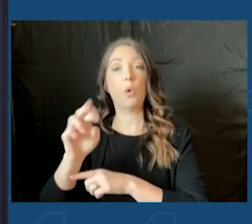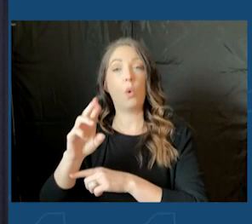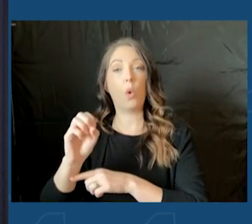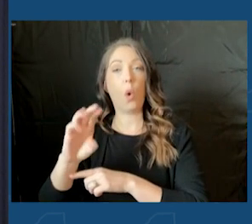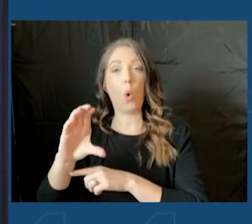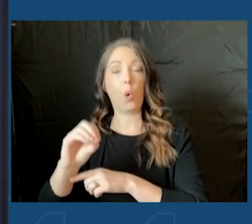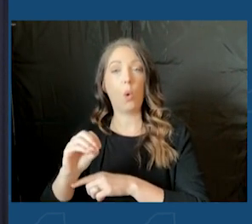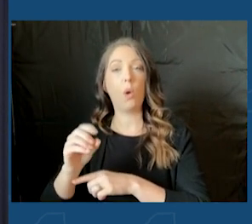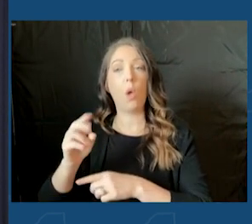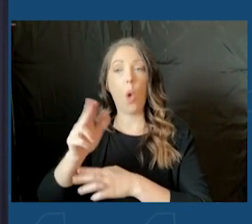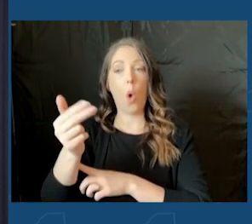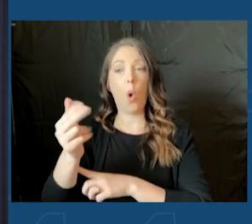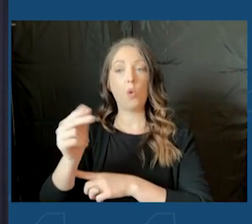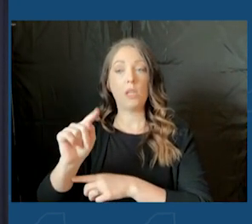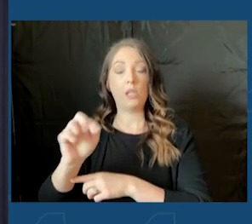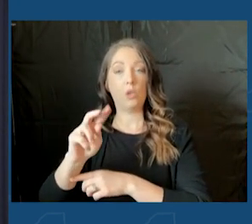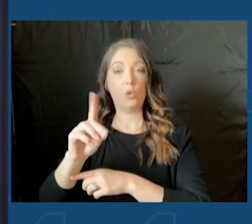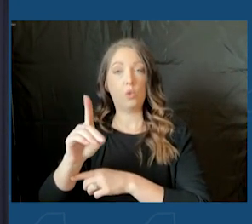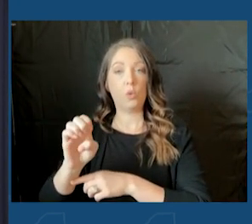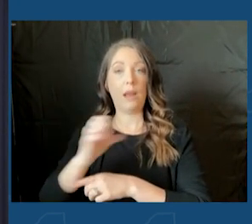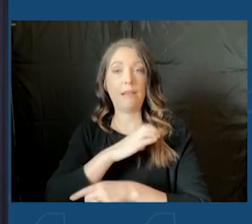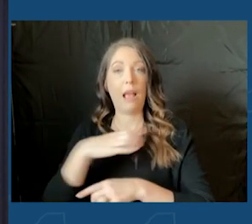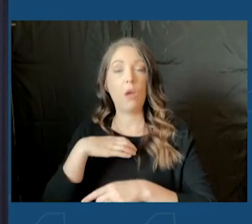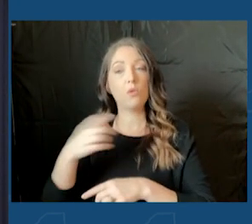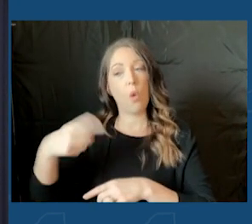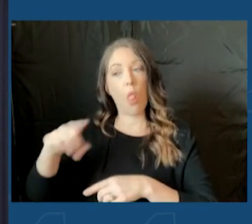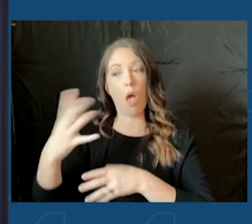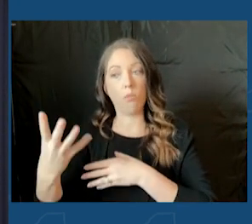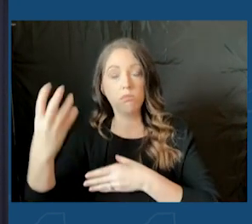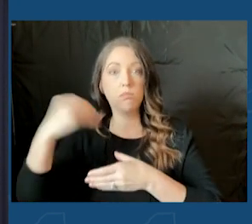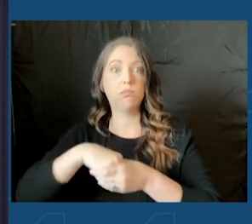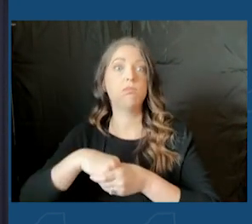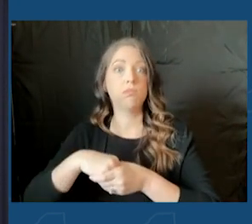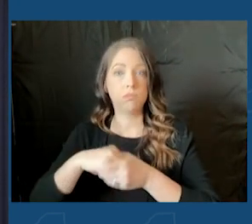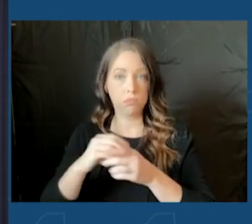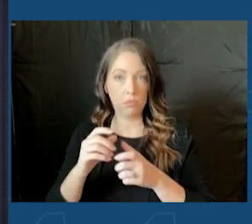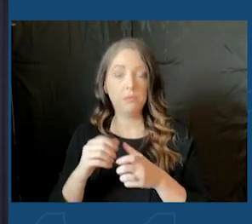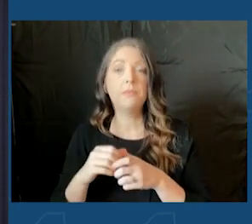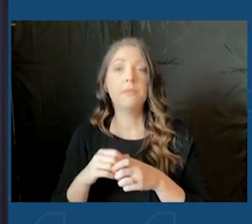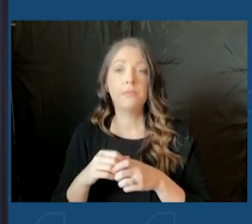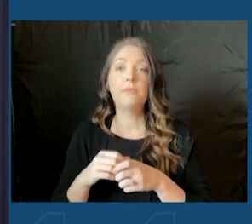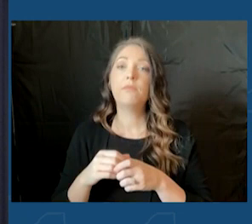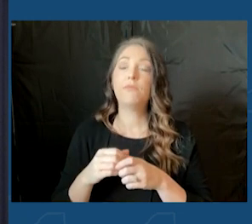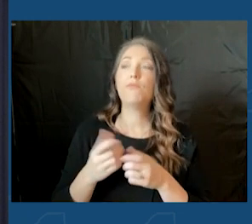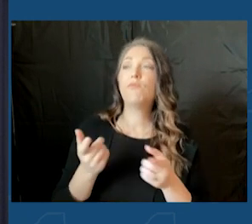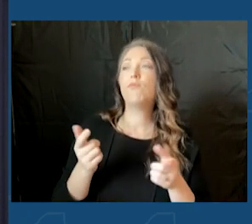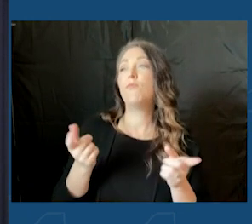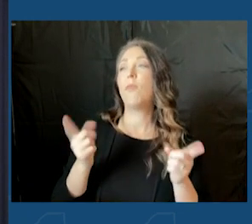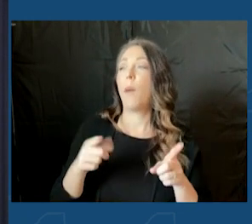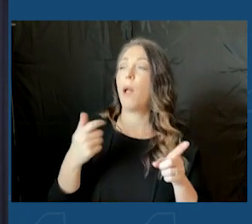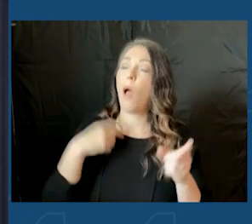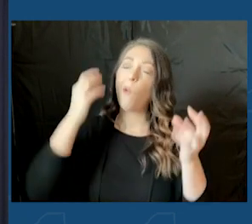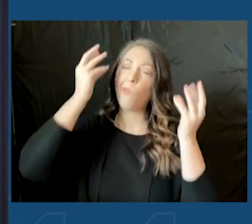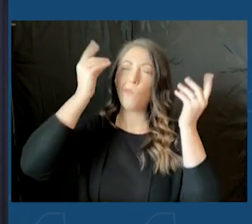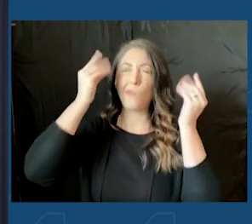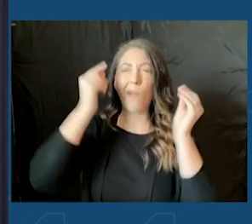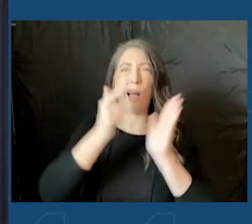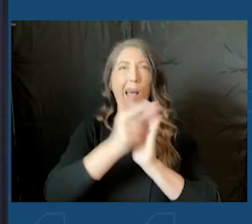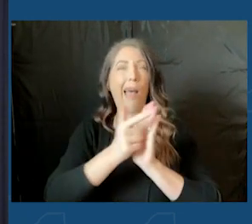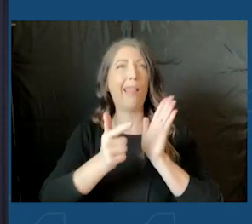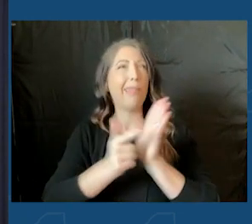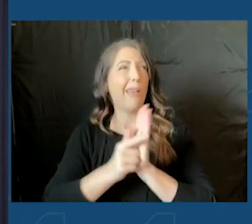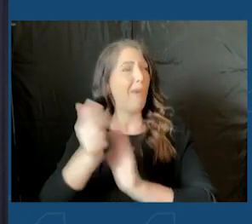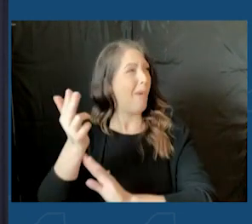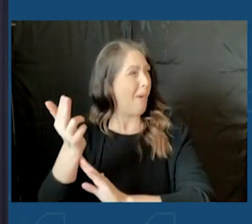Trades Council played a huge role in this. And candidly, when I started thinking about legislation to convert hotels to permanent